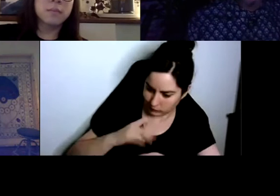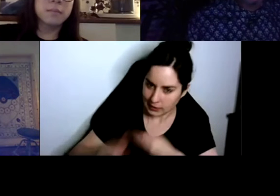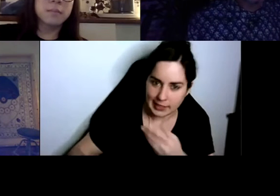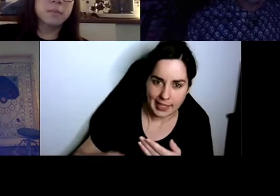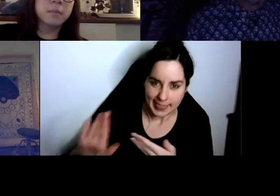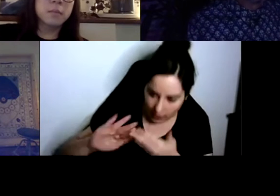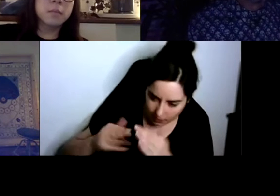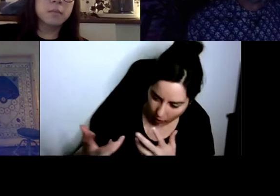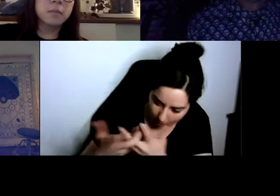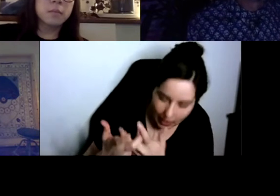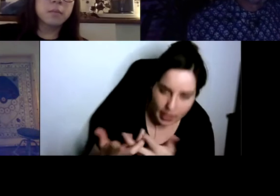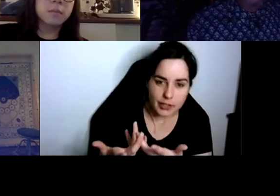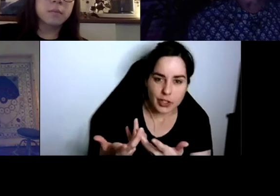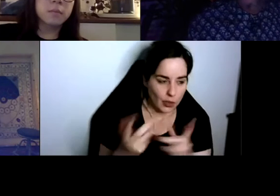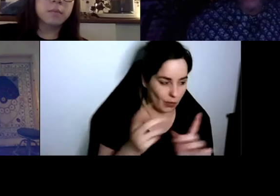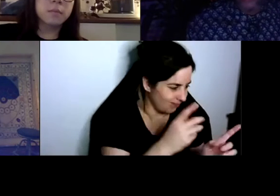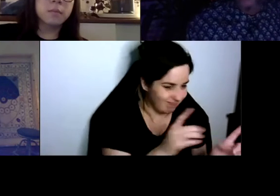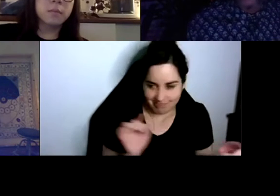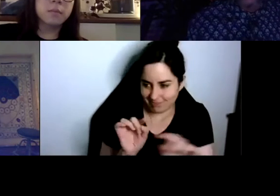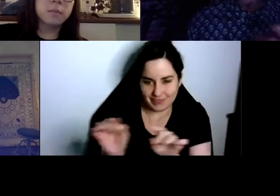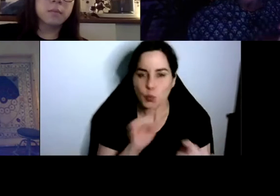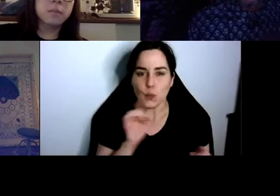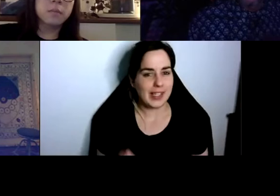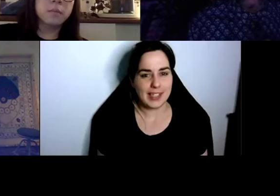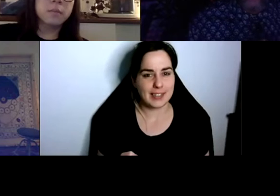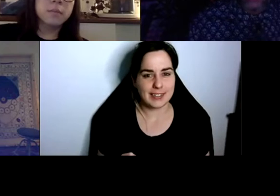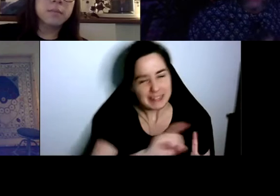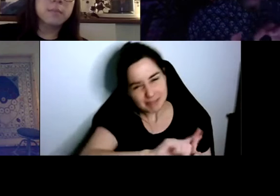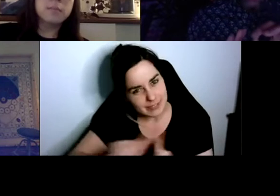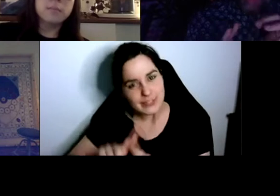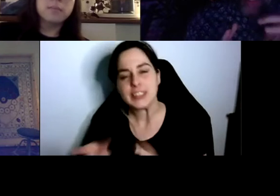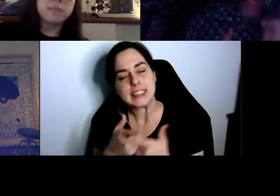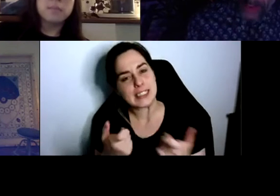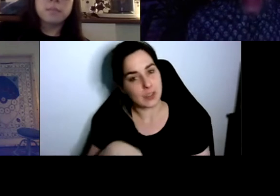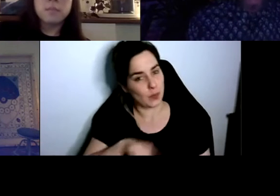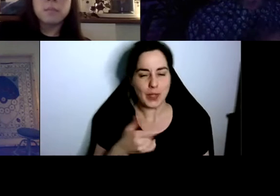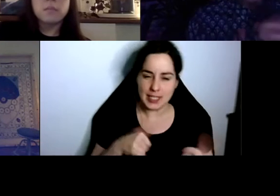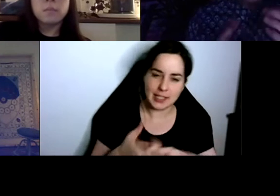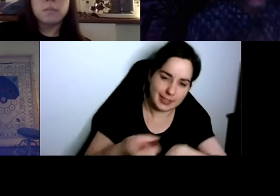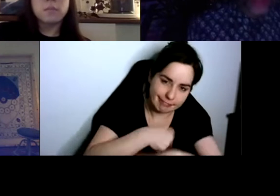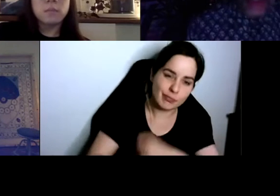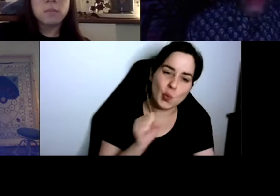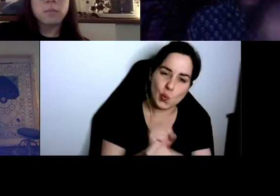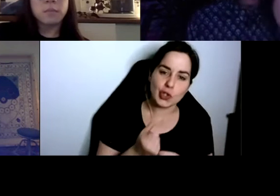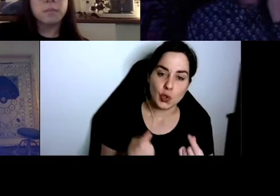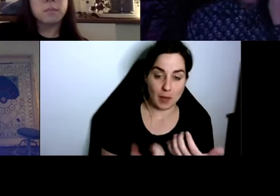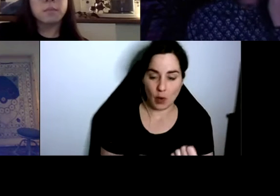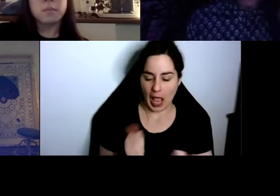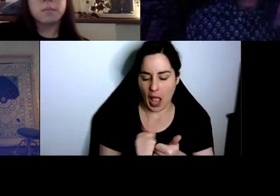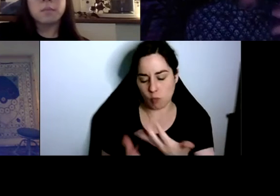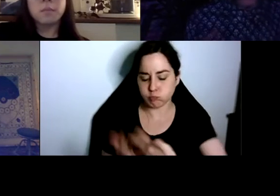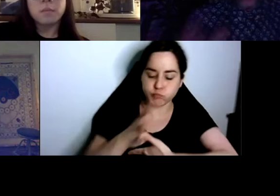think we still have some work to do in terms of like prioritizing and intentionality, and